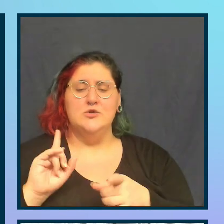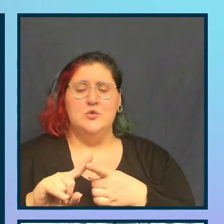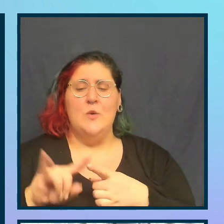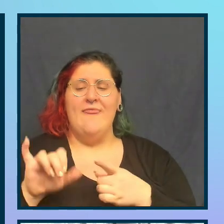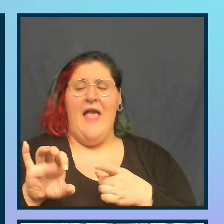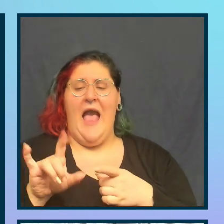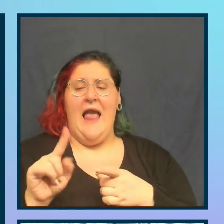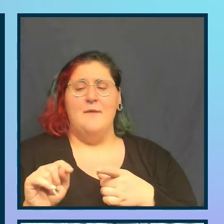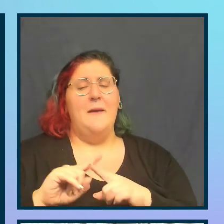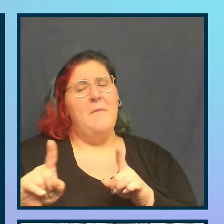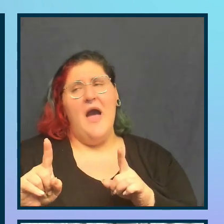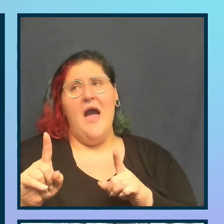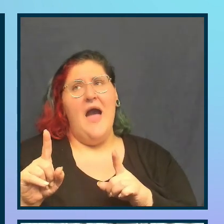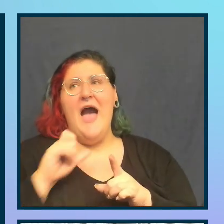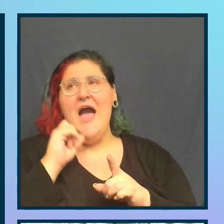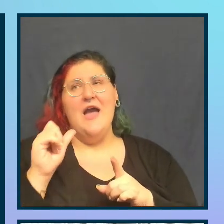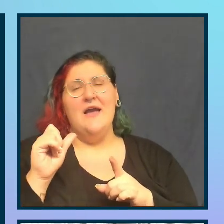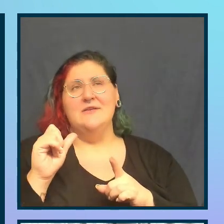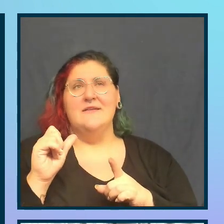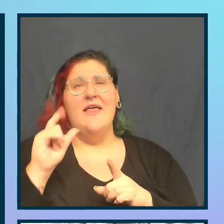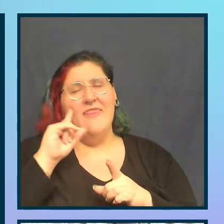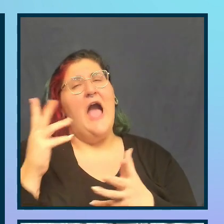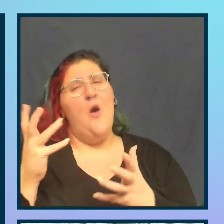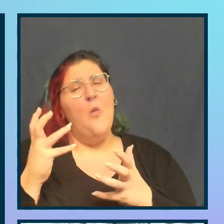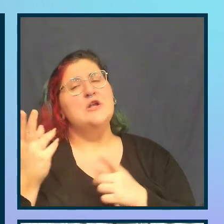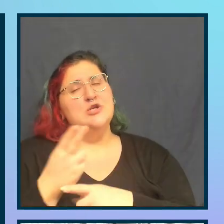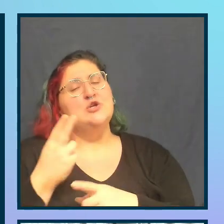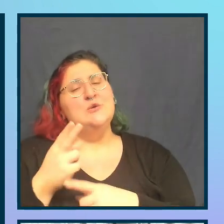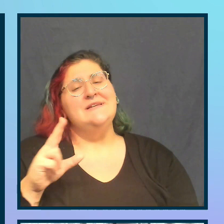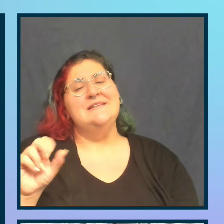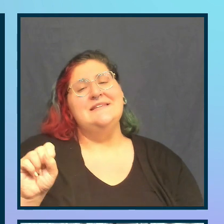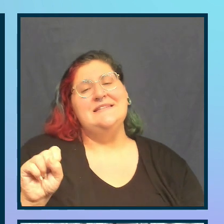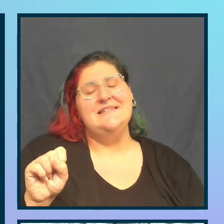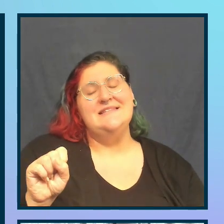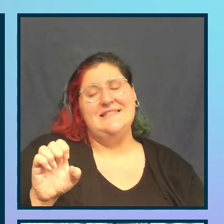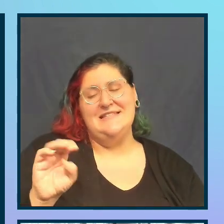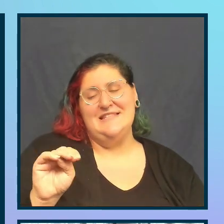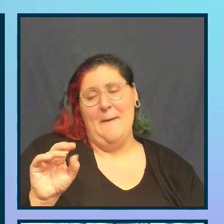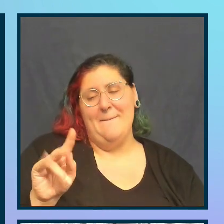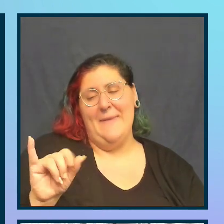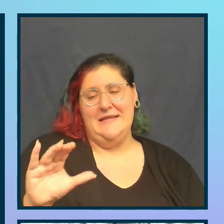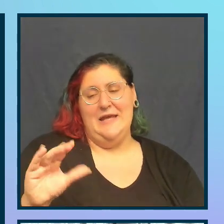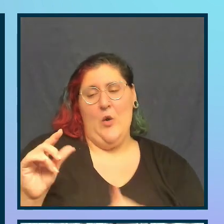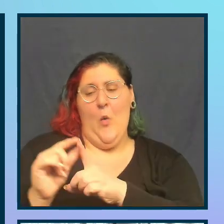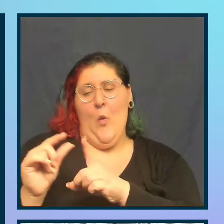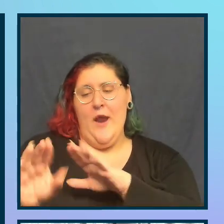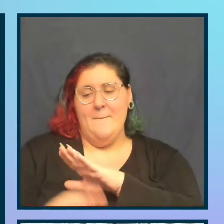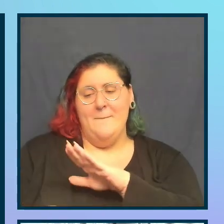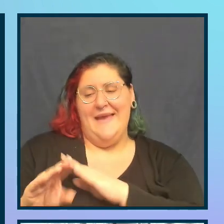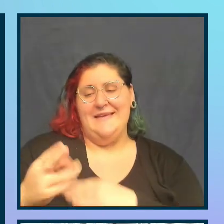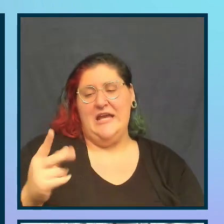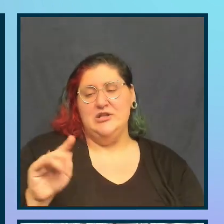probably want to use semantic HTML. So I'm going to go back to my code, and this is going to be in